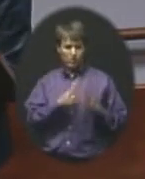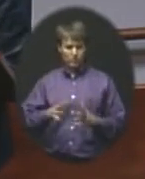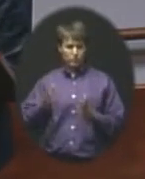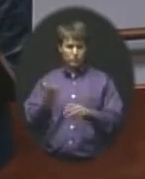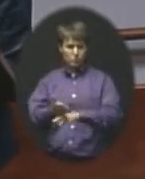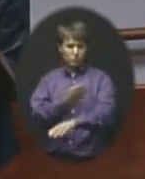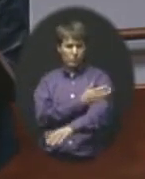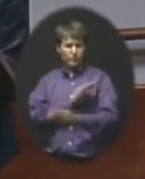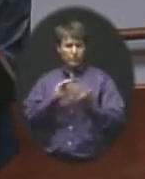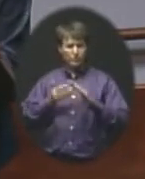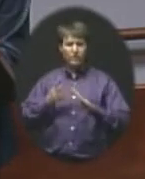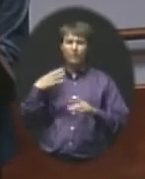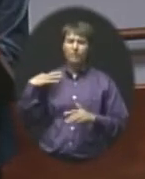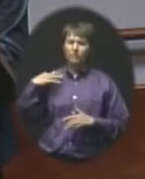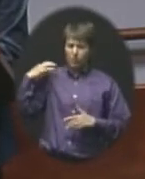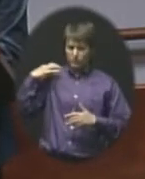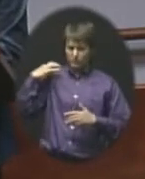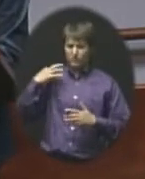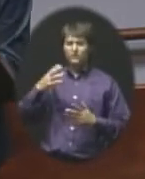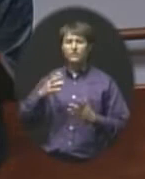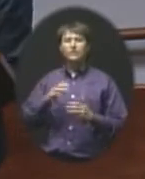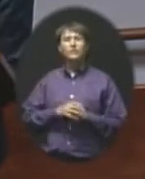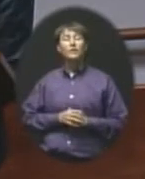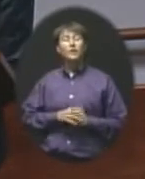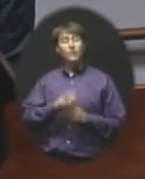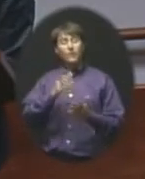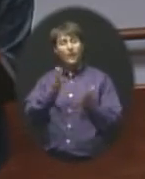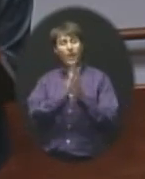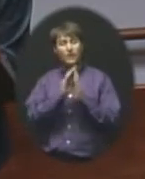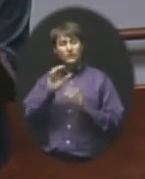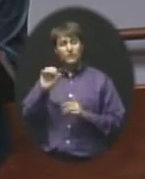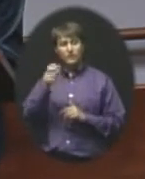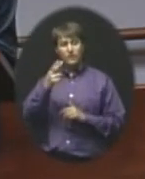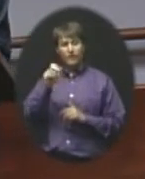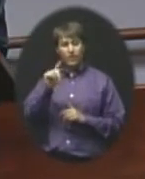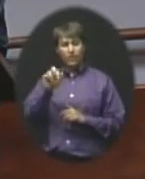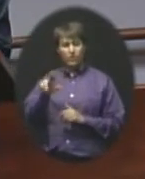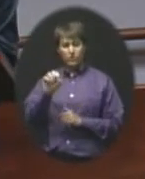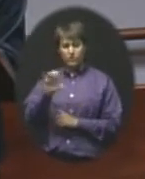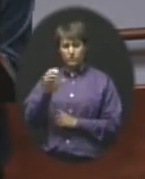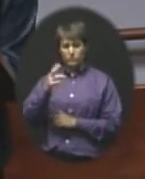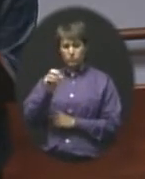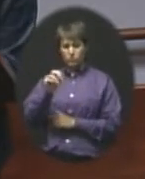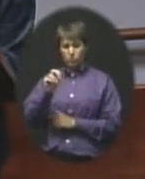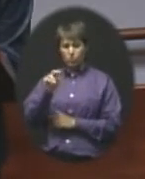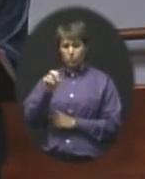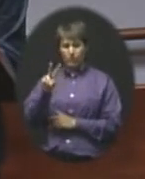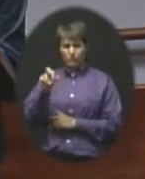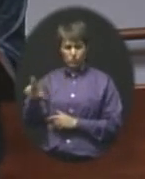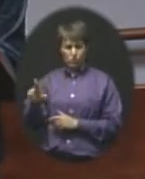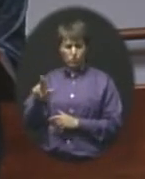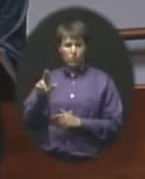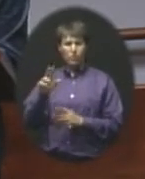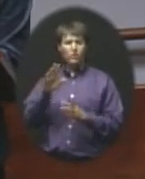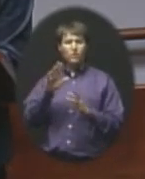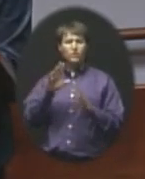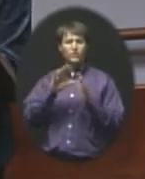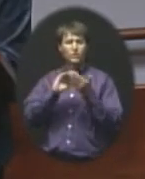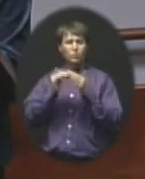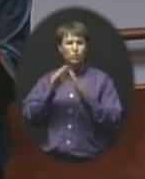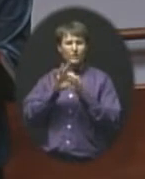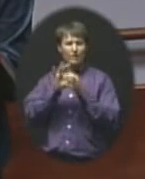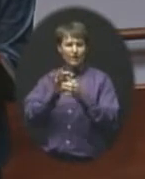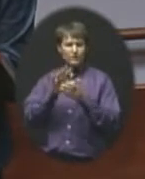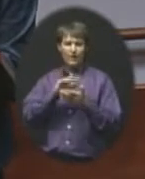volunteer services and civic participation. I'd like to ask Heather Schoonover, Olathe School District Community Liaison, as well as our